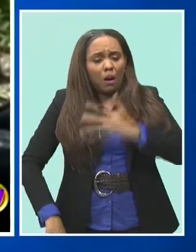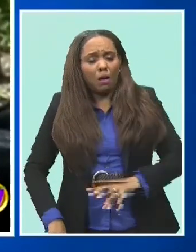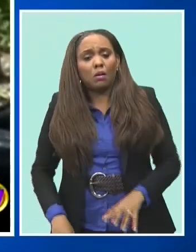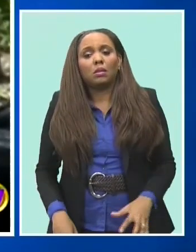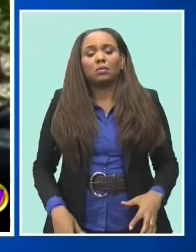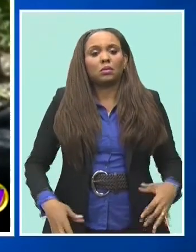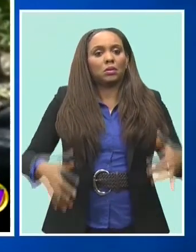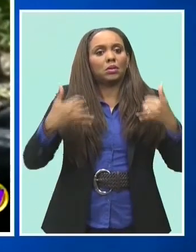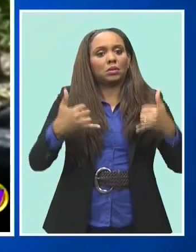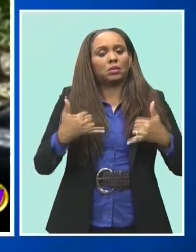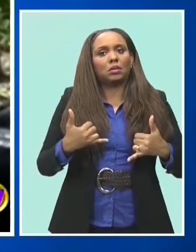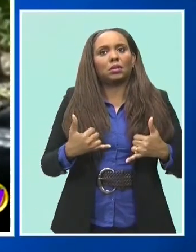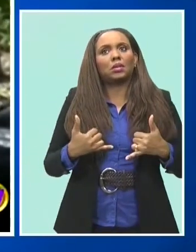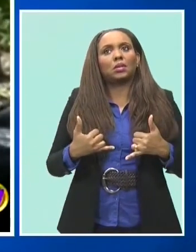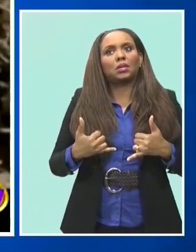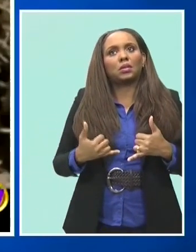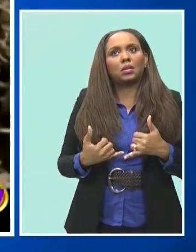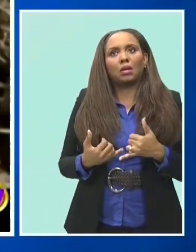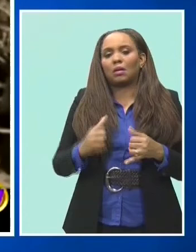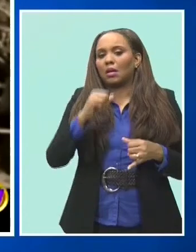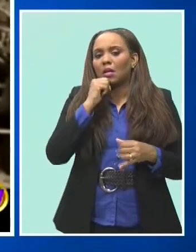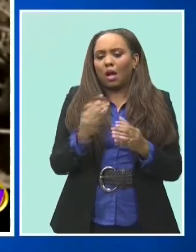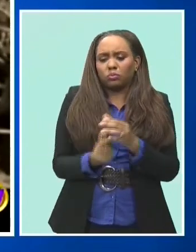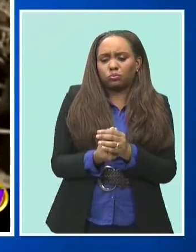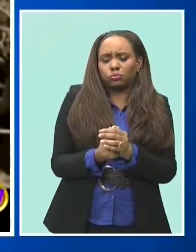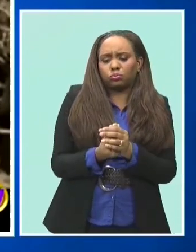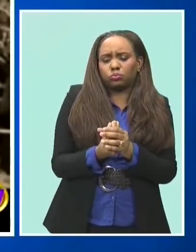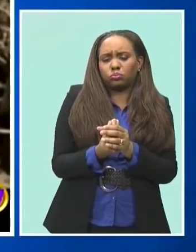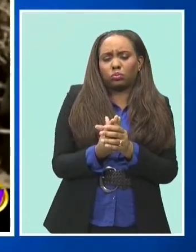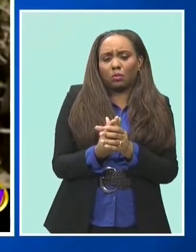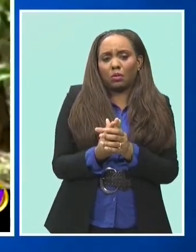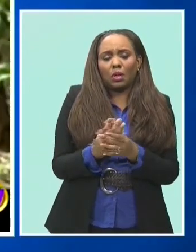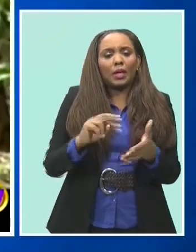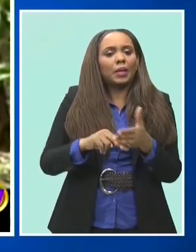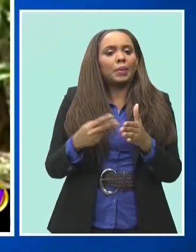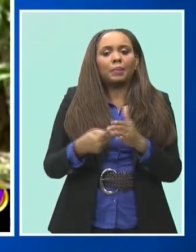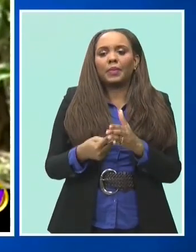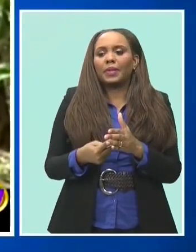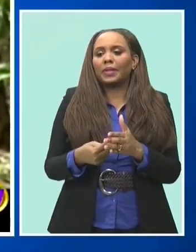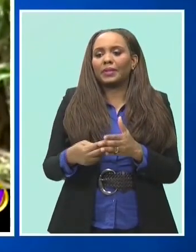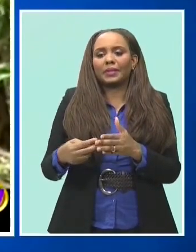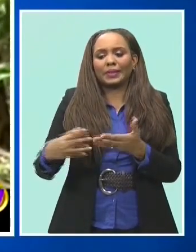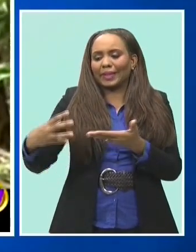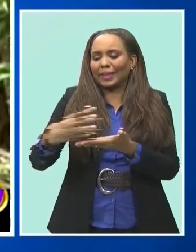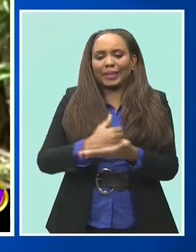have significantly reduced their yield, costing them a pretty penny. Before the drought,